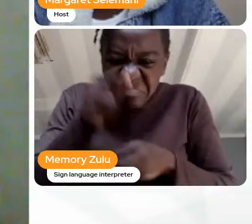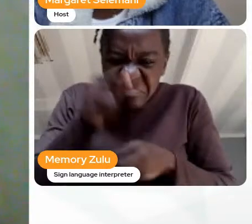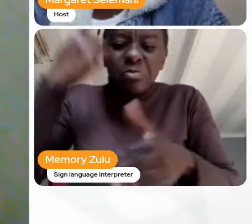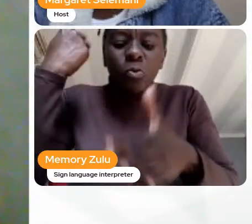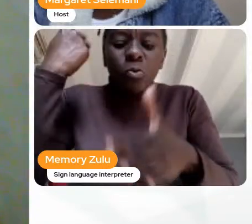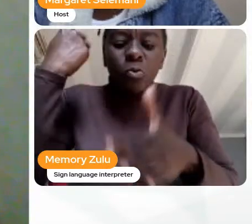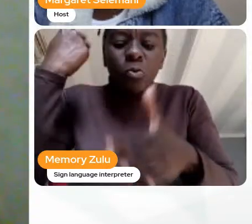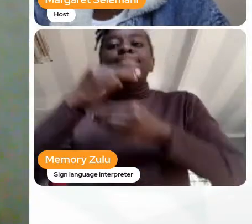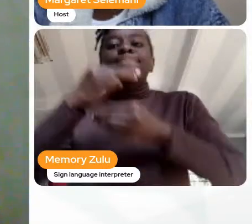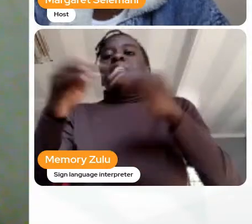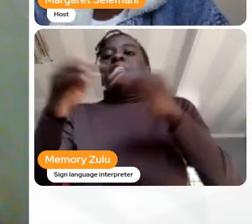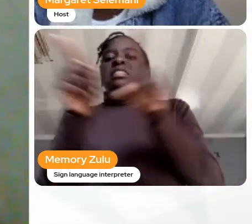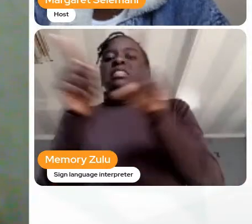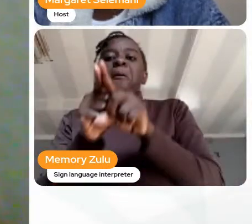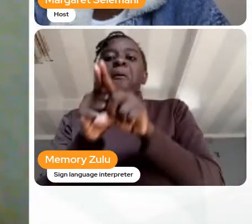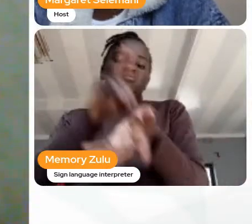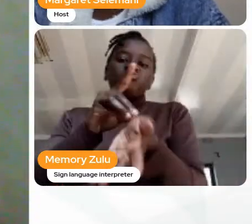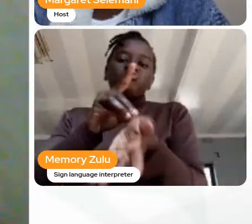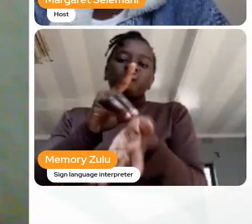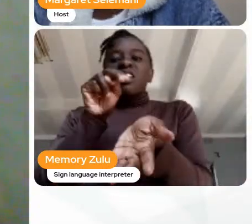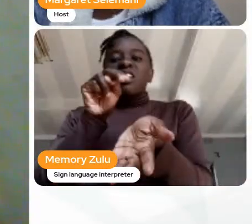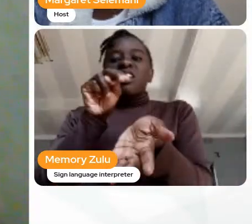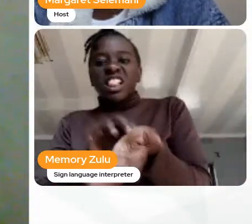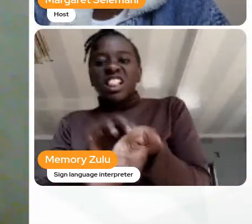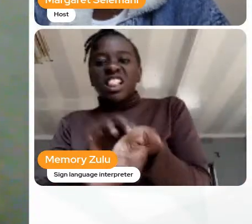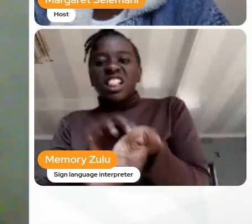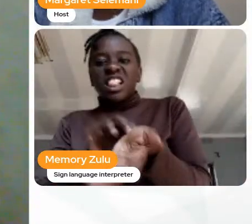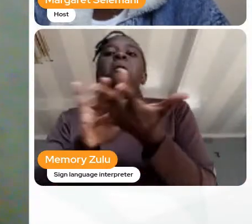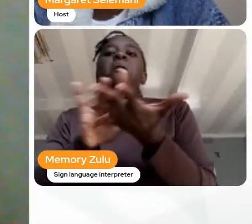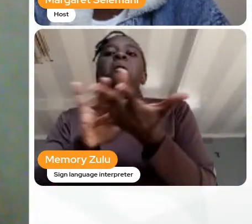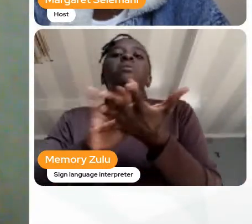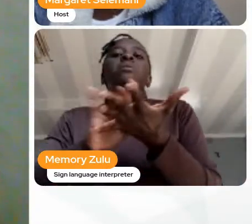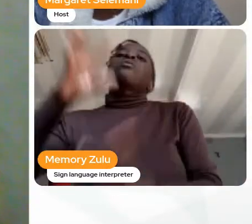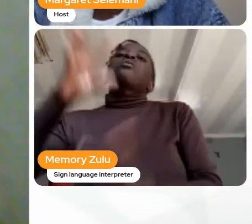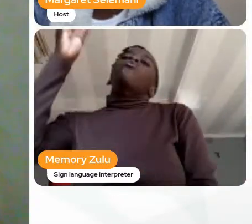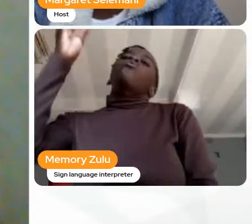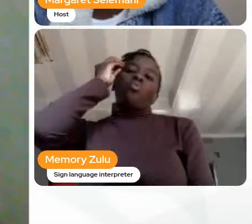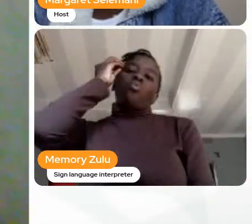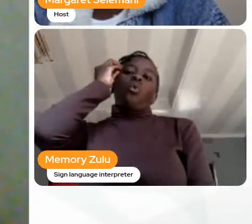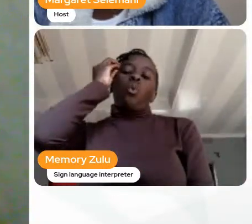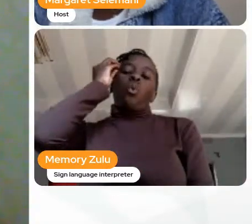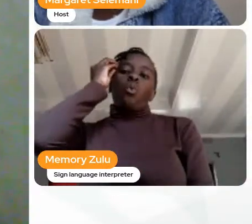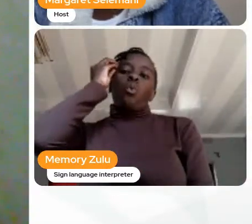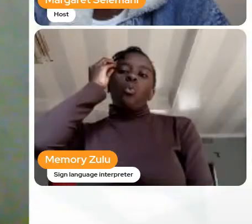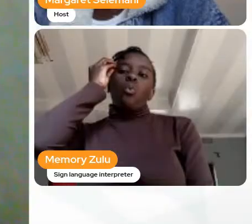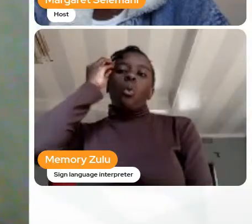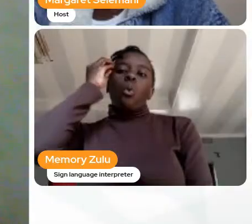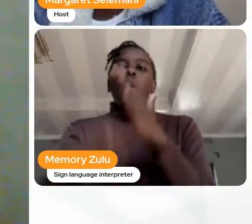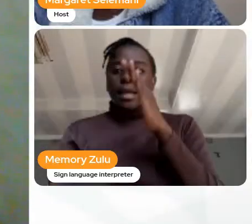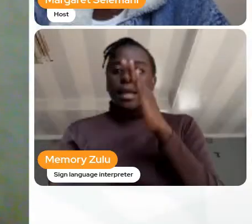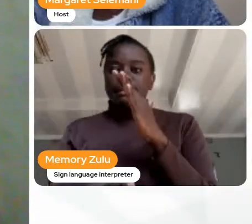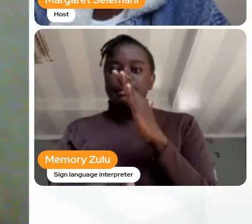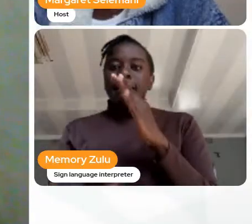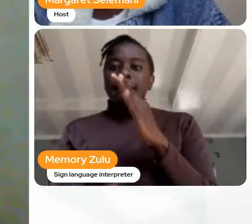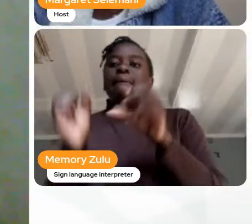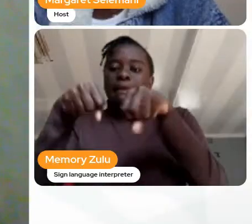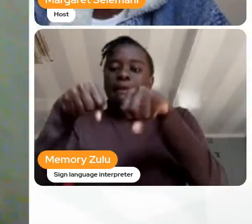that whenever you experience any form of discomfort on your